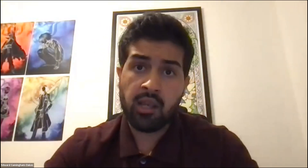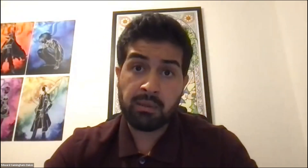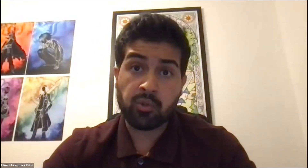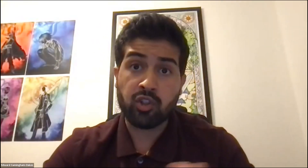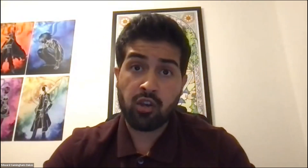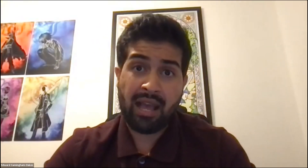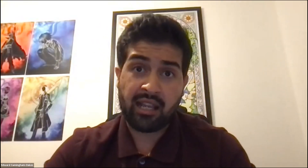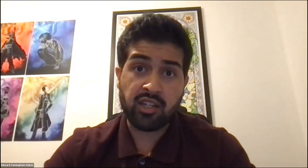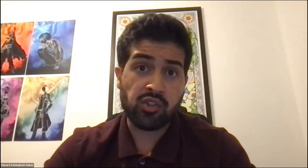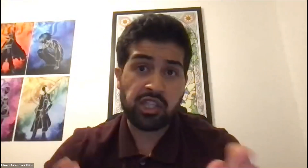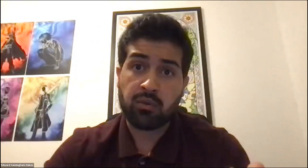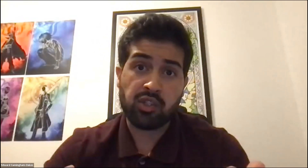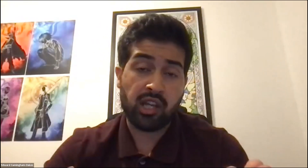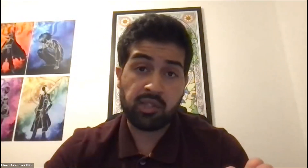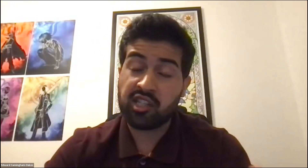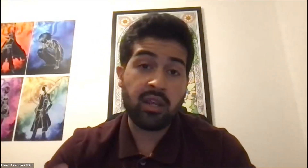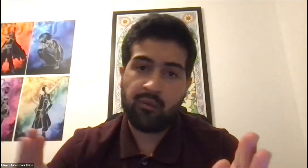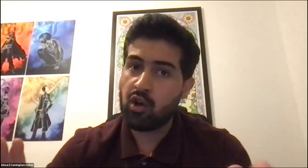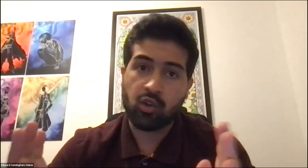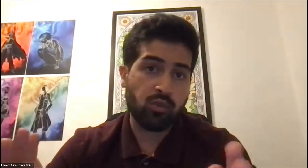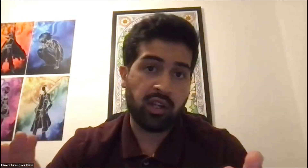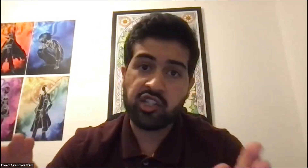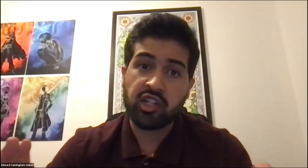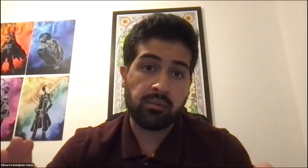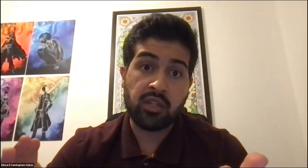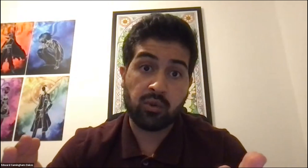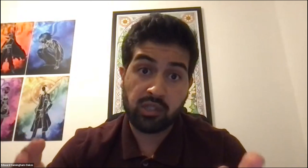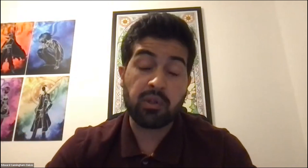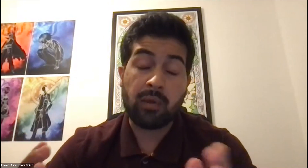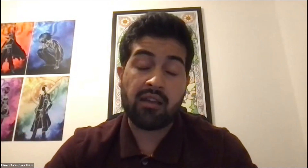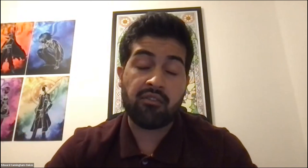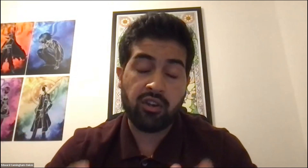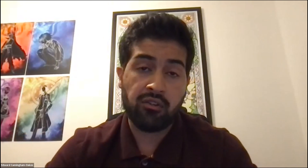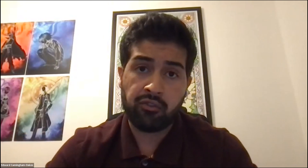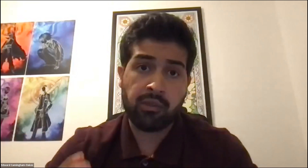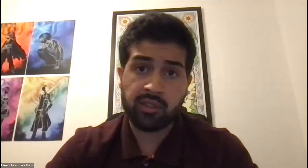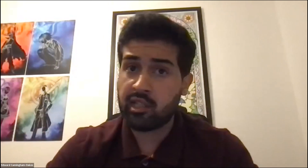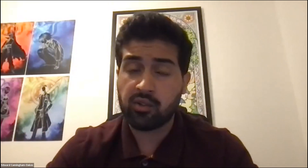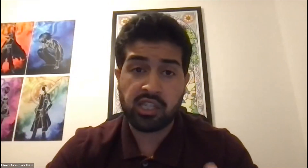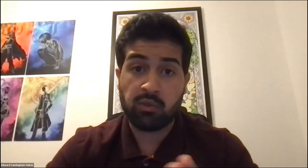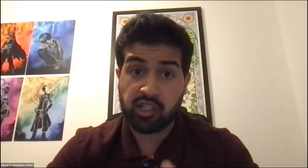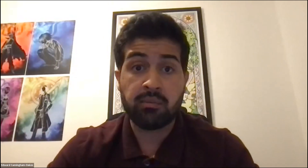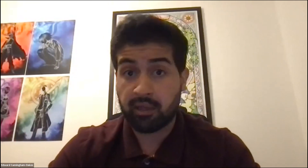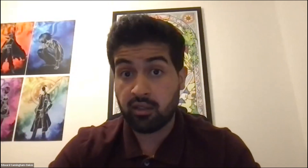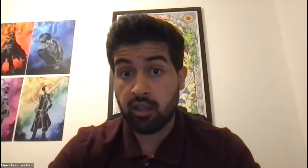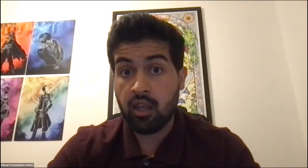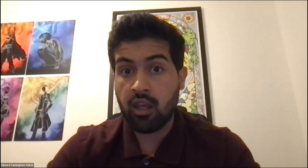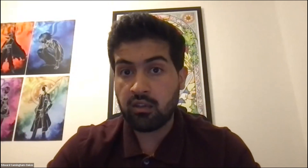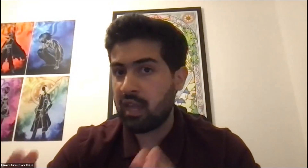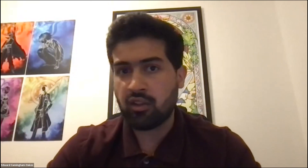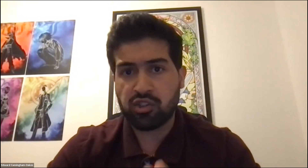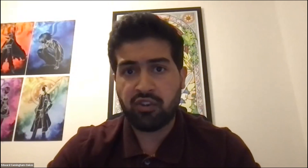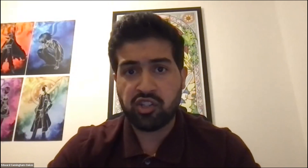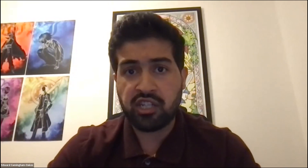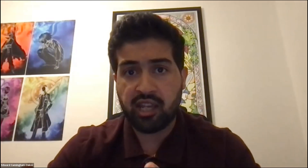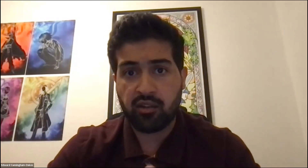done, people can go back and use the sequence type. So say you haven't got a good quality genome sequence, but you have enough for the multi-locus sequence typing, you've